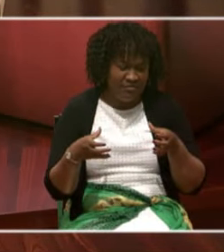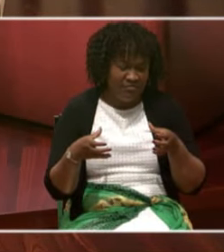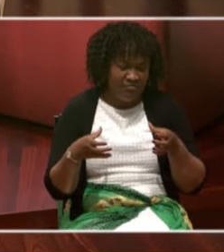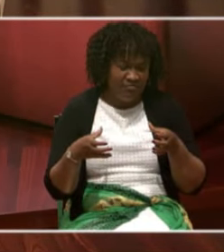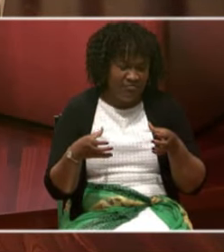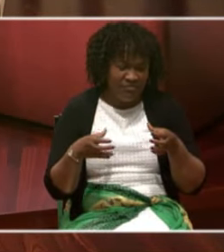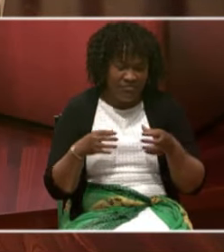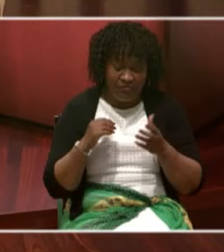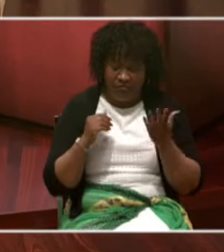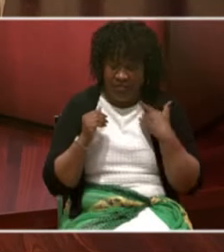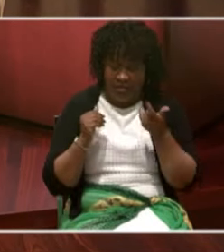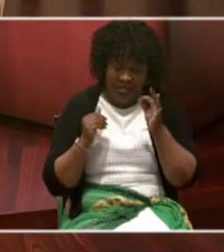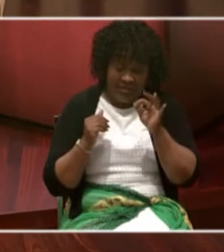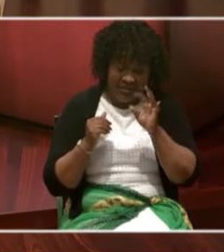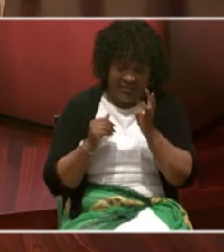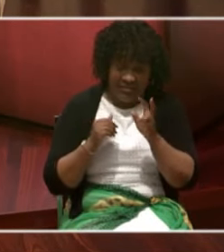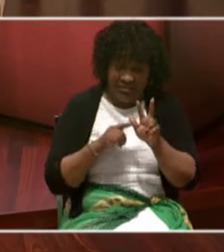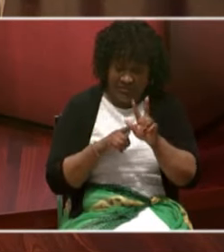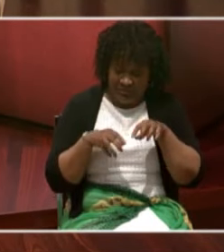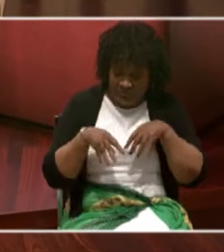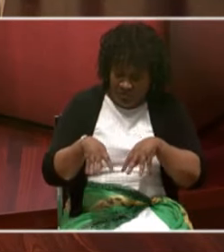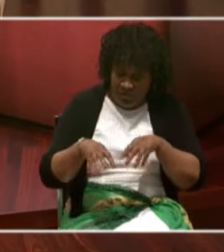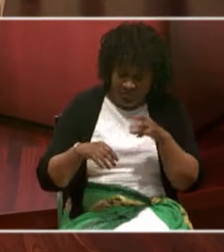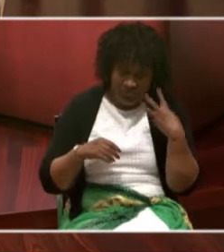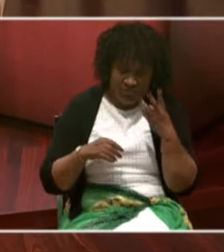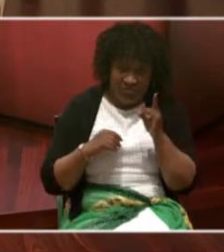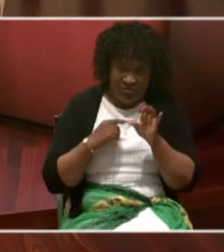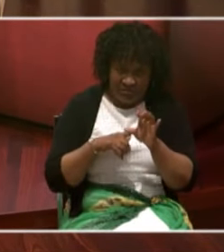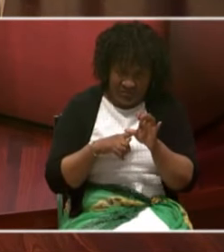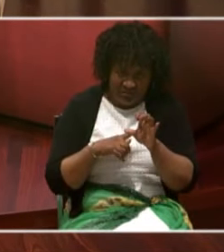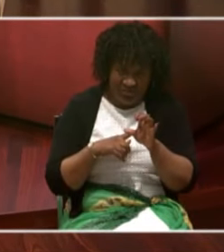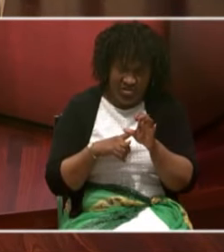number. And I remember so well